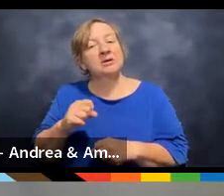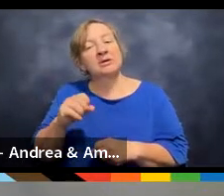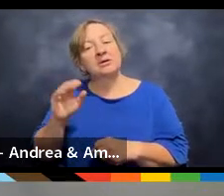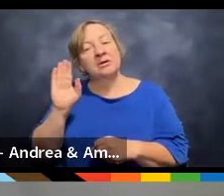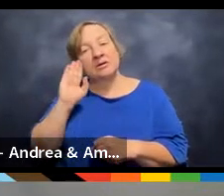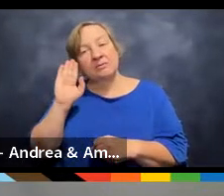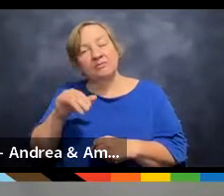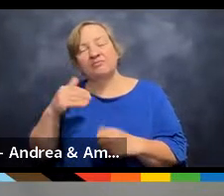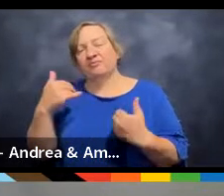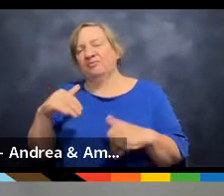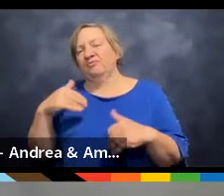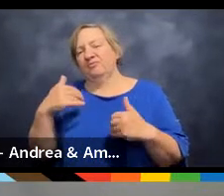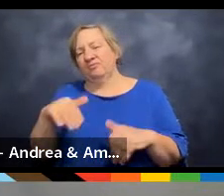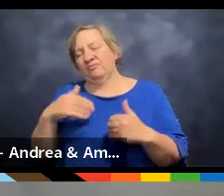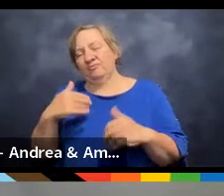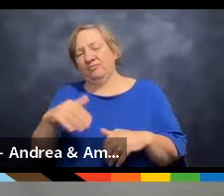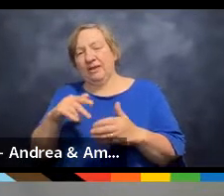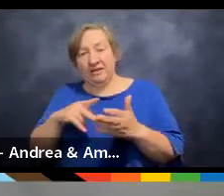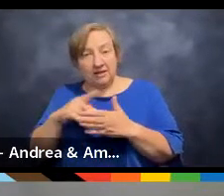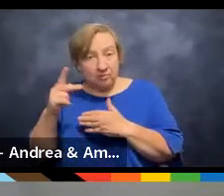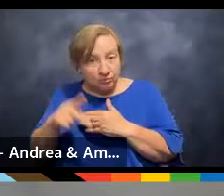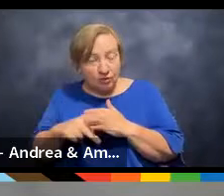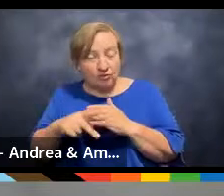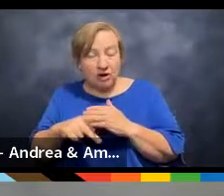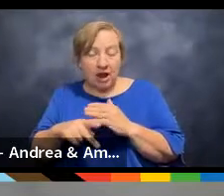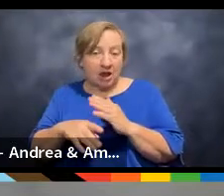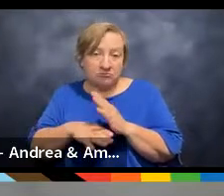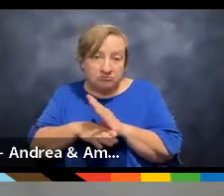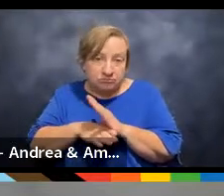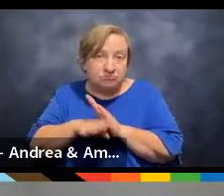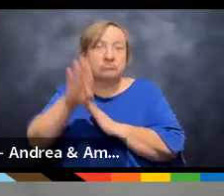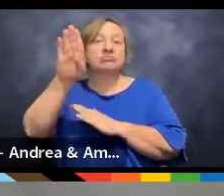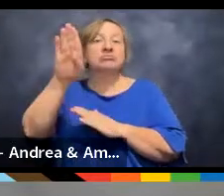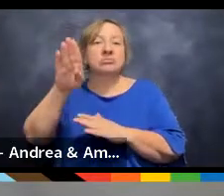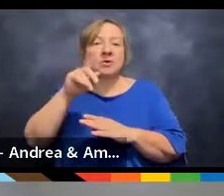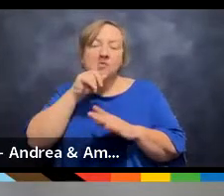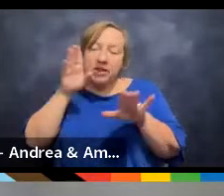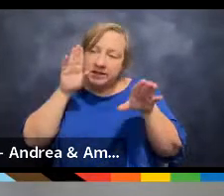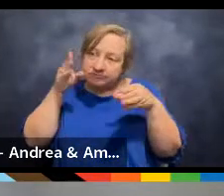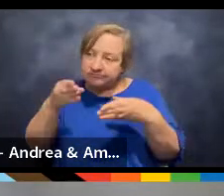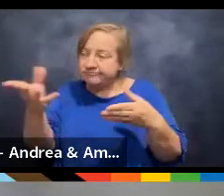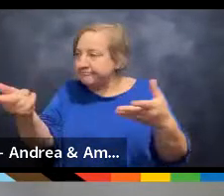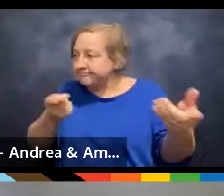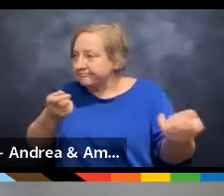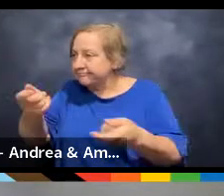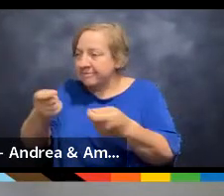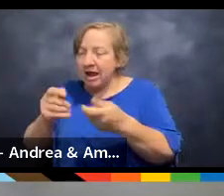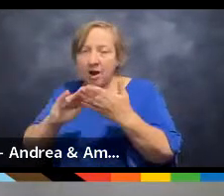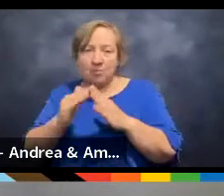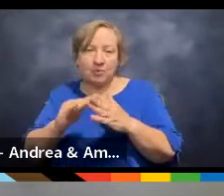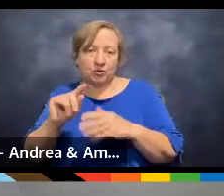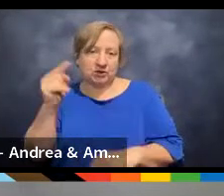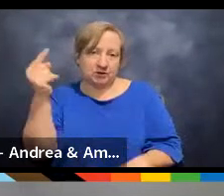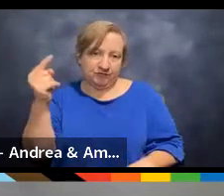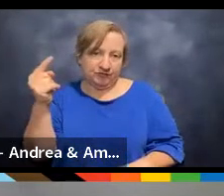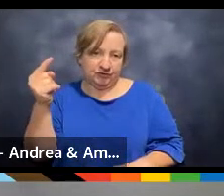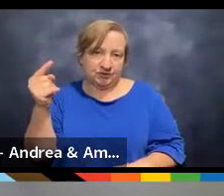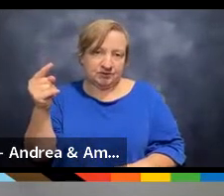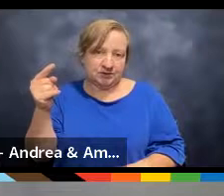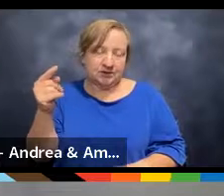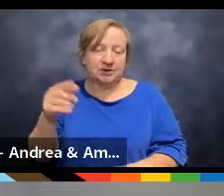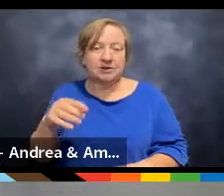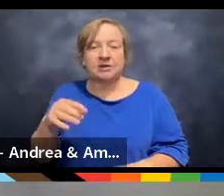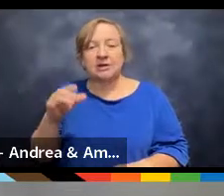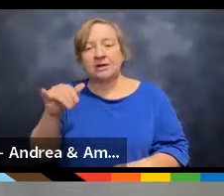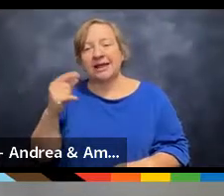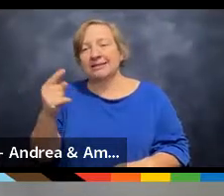the resurgence of the program has really centered the community first. And I think that that's something that